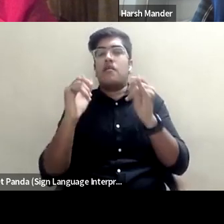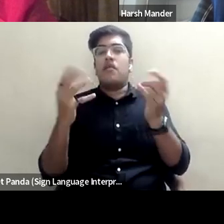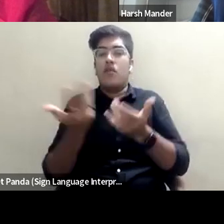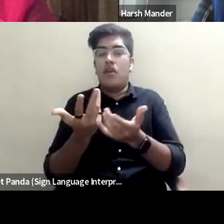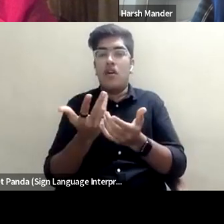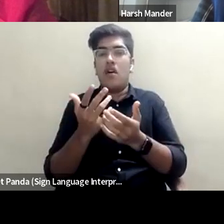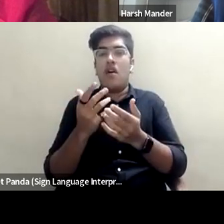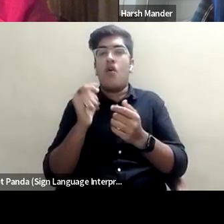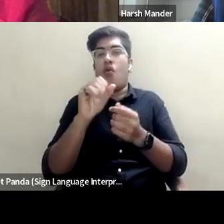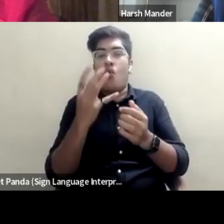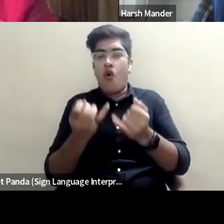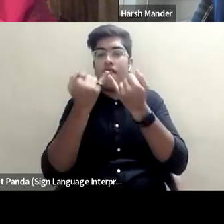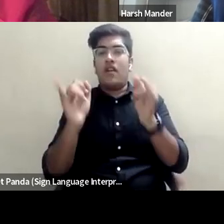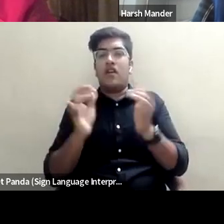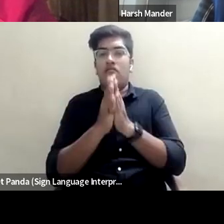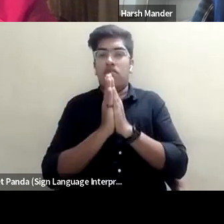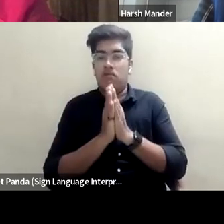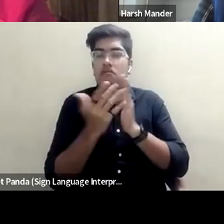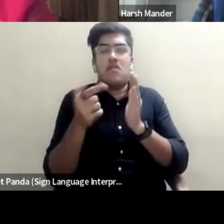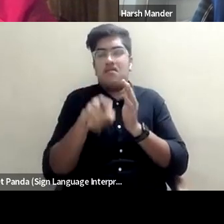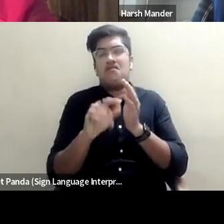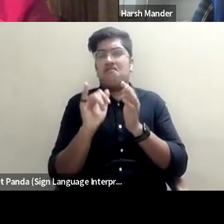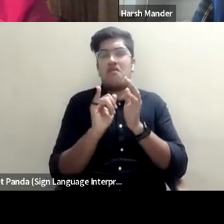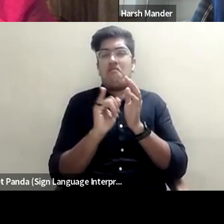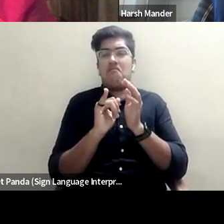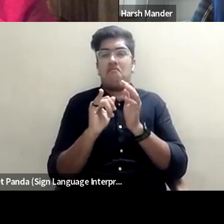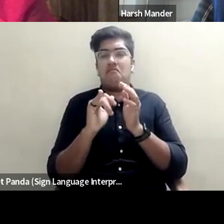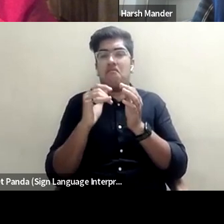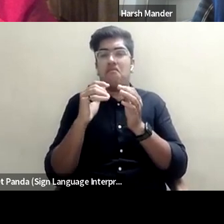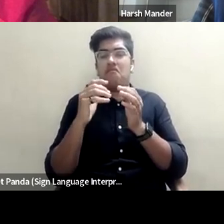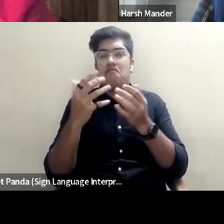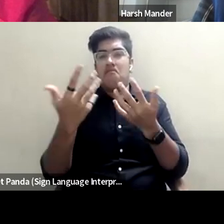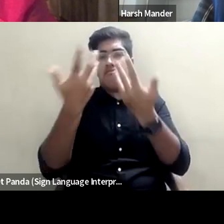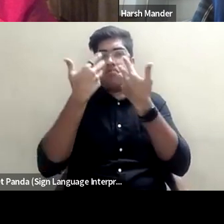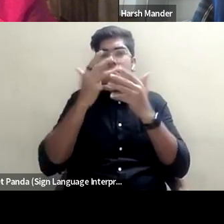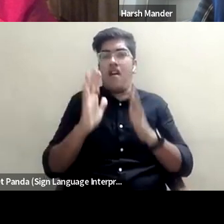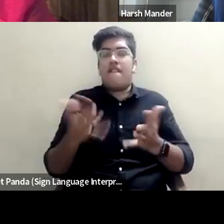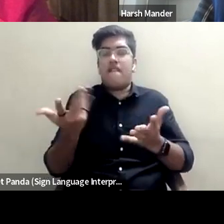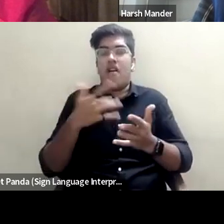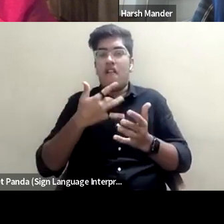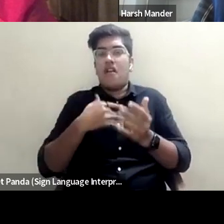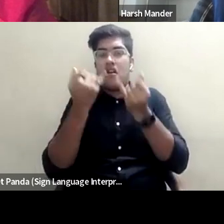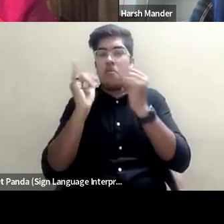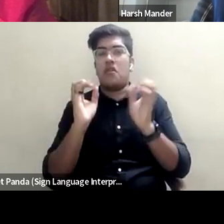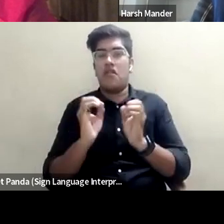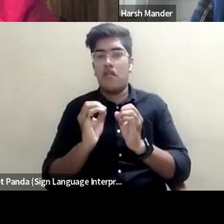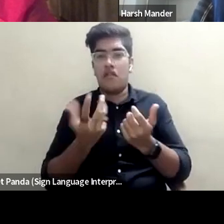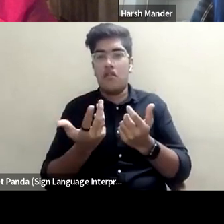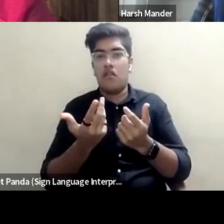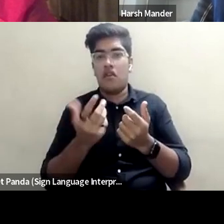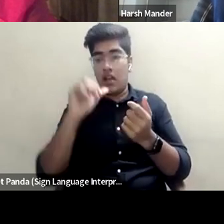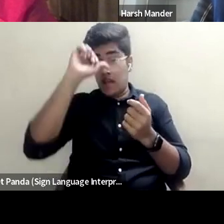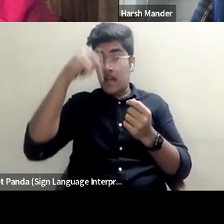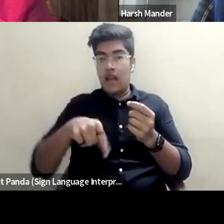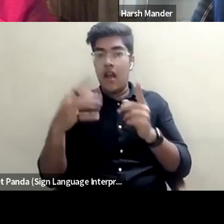cloud. I must respect this country was founded on the idea that it does not matter which